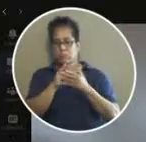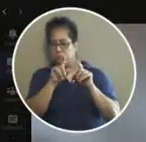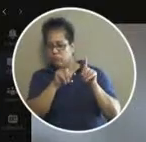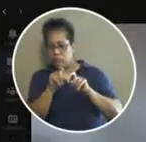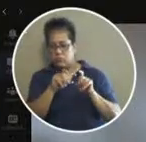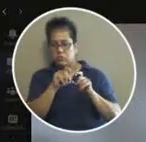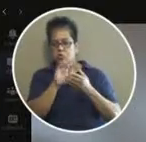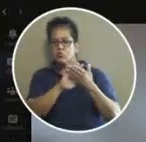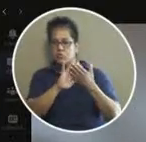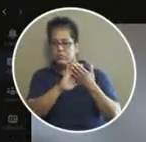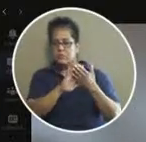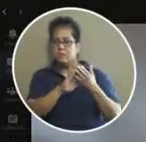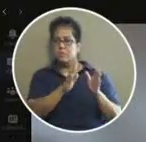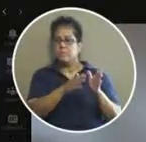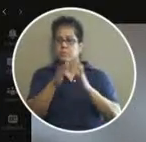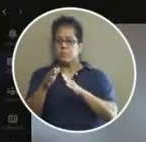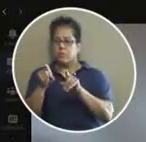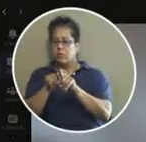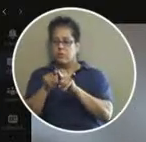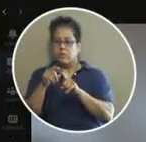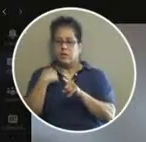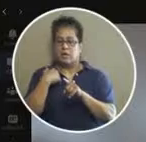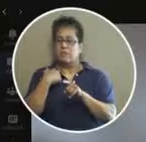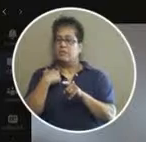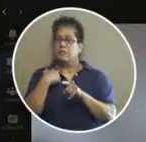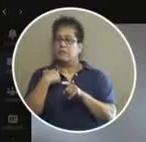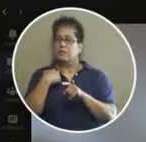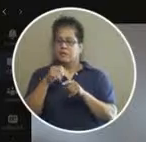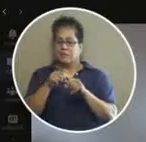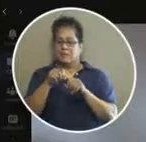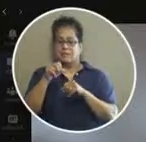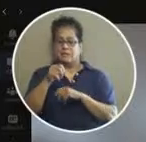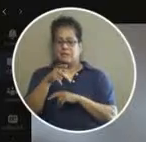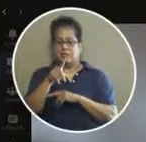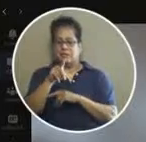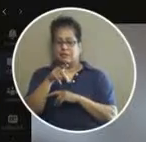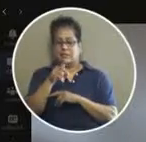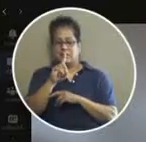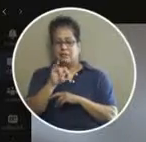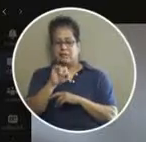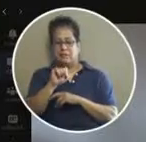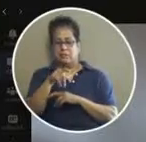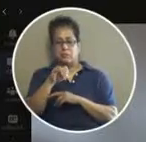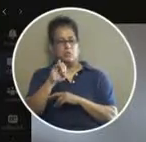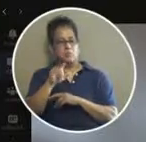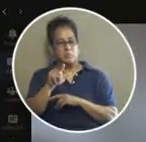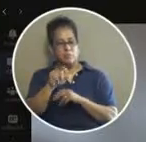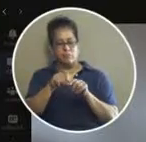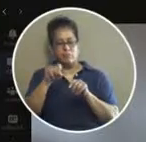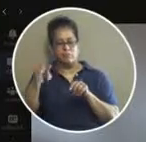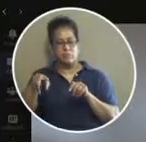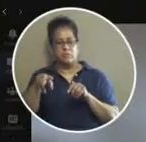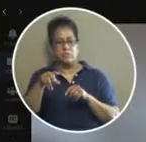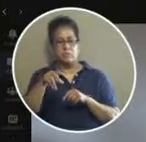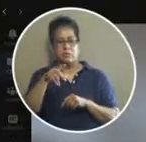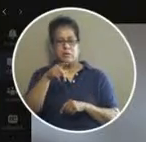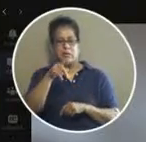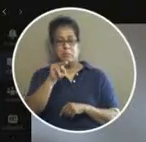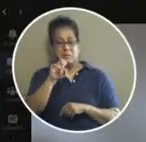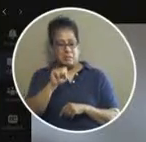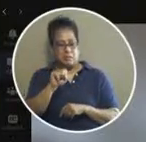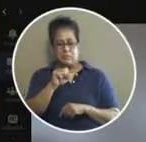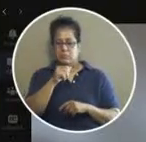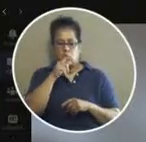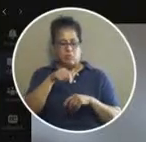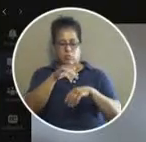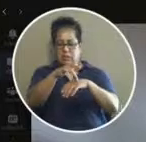We also have disposable electronic pens, so voters don't have to touch any of the equipment. All workers